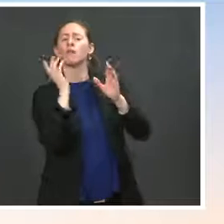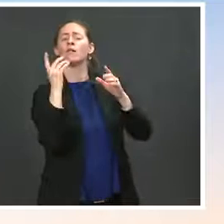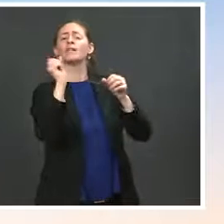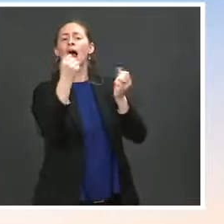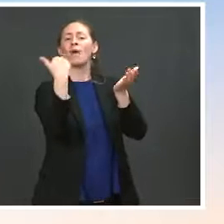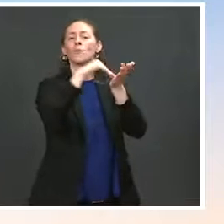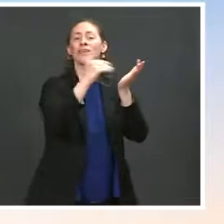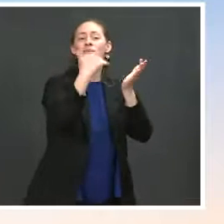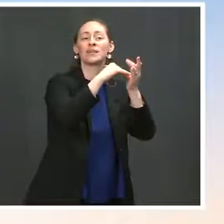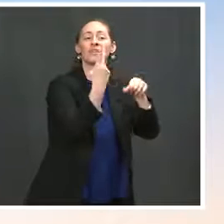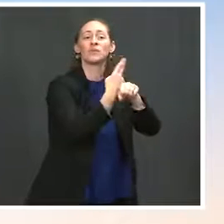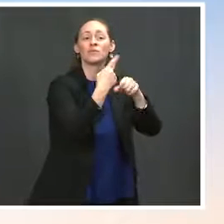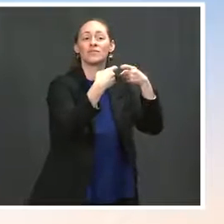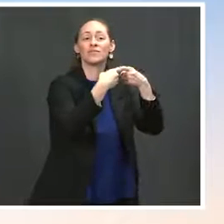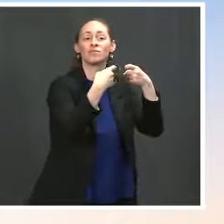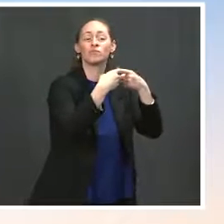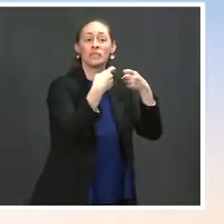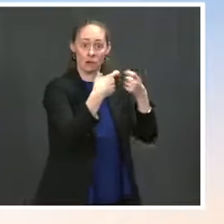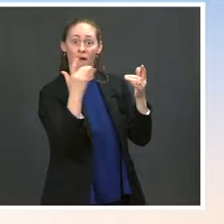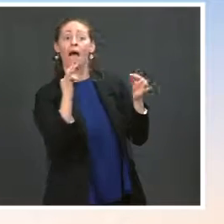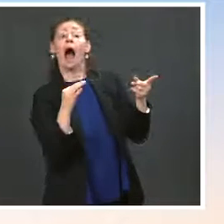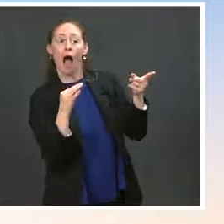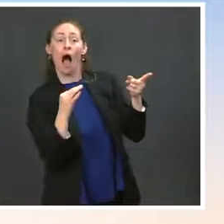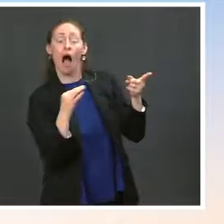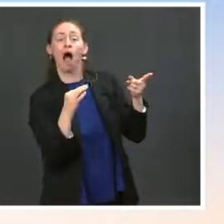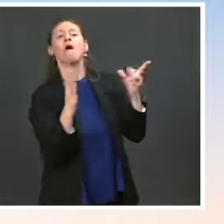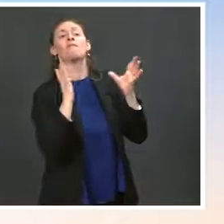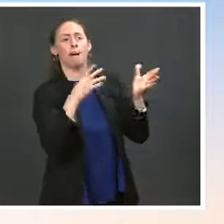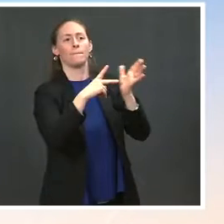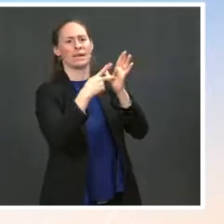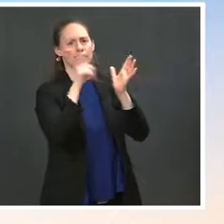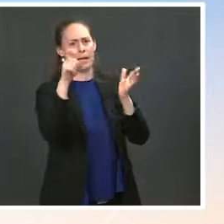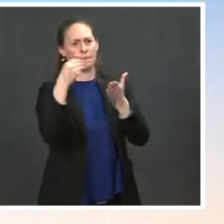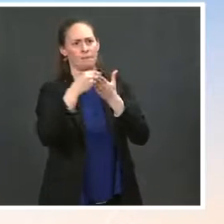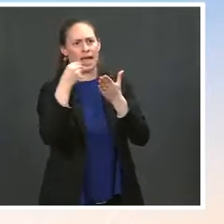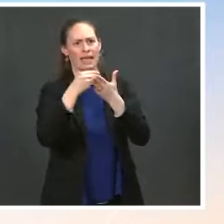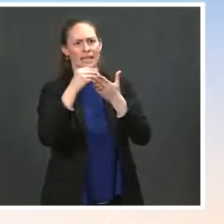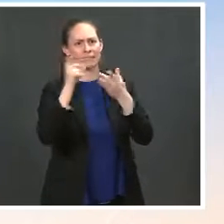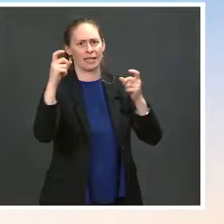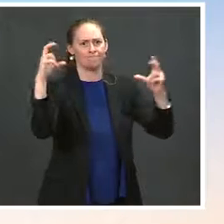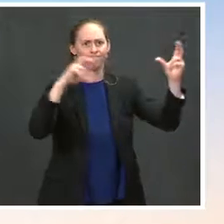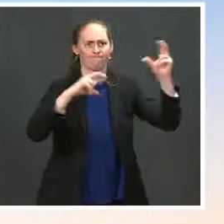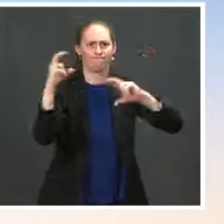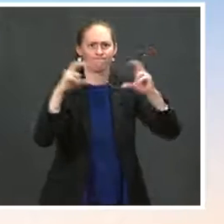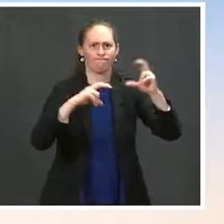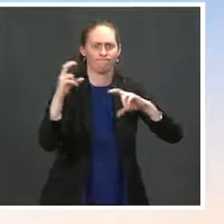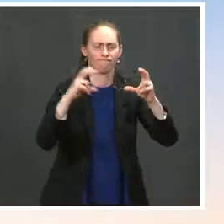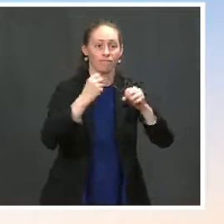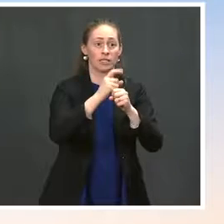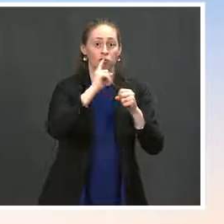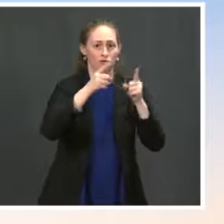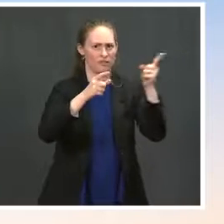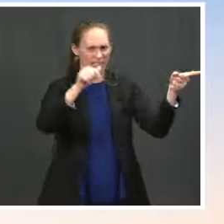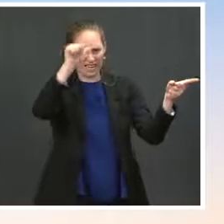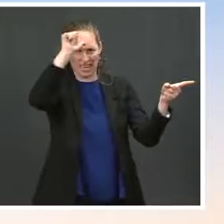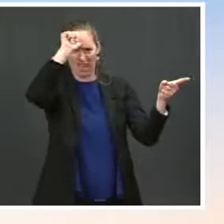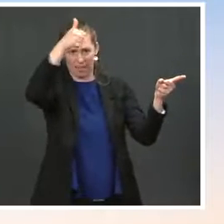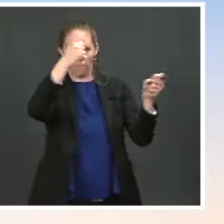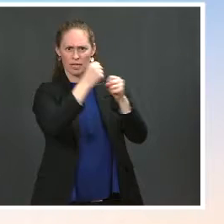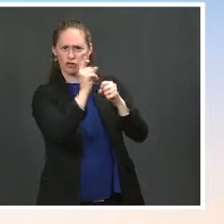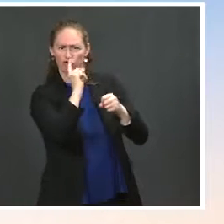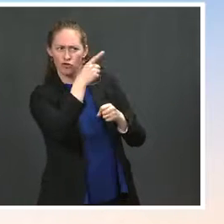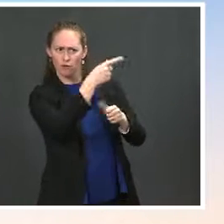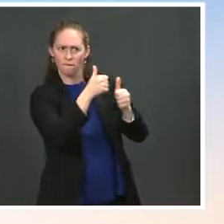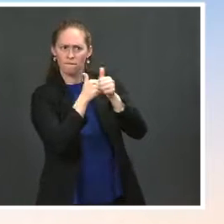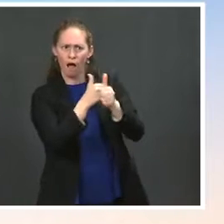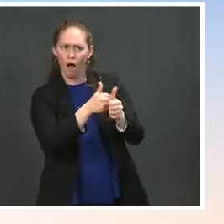our finance component of this is so critical, if we do that, India is on track to hold the